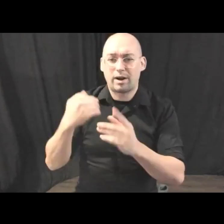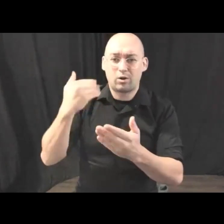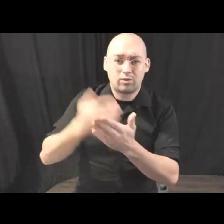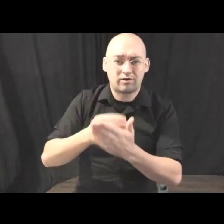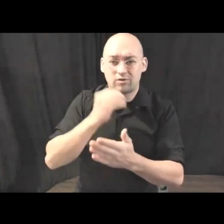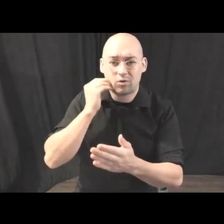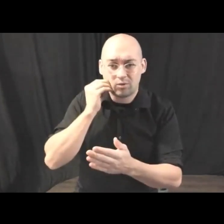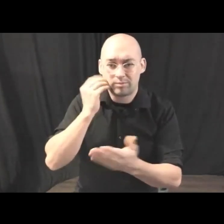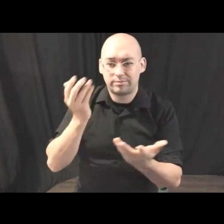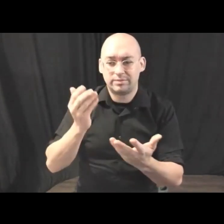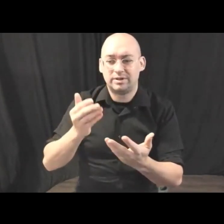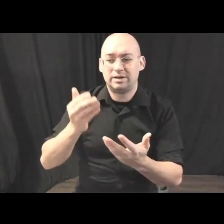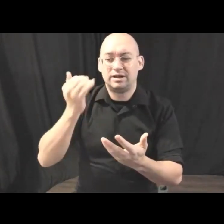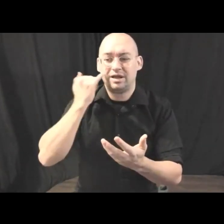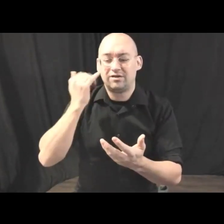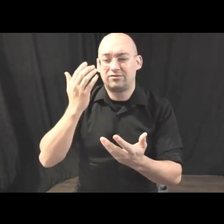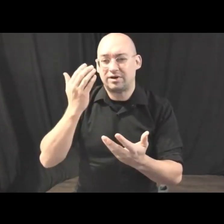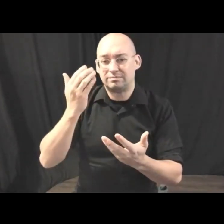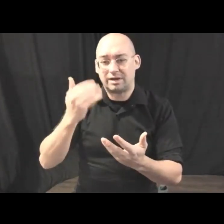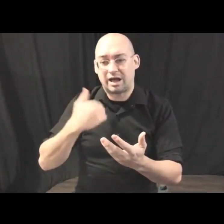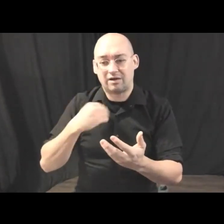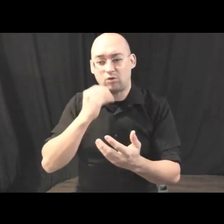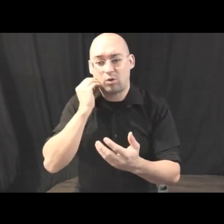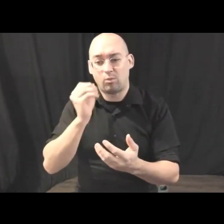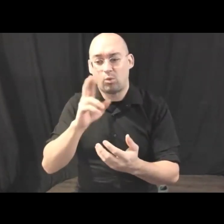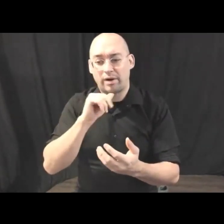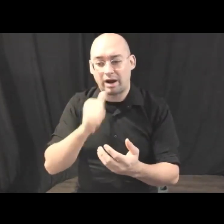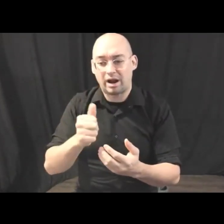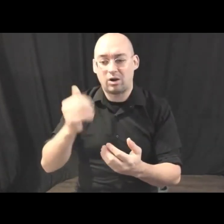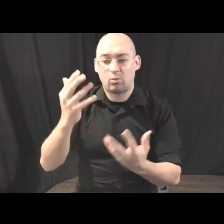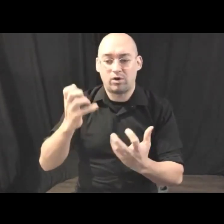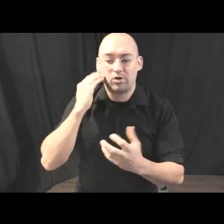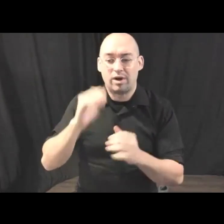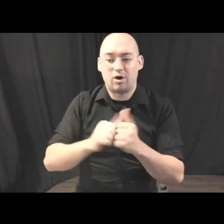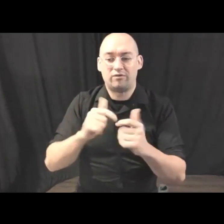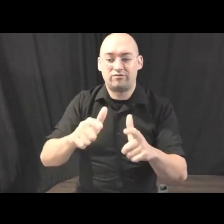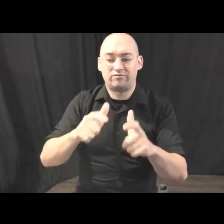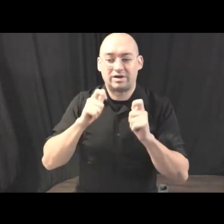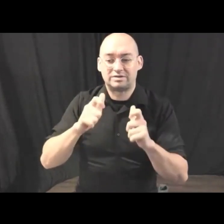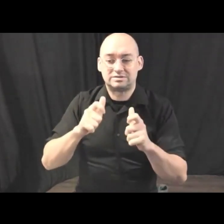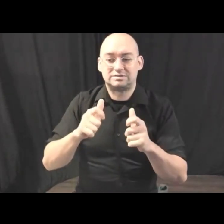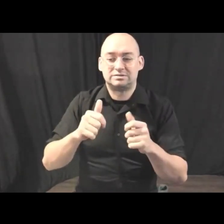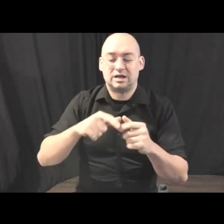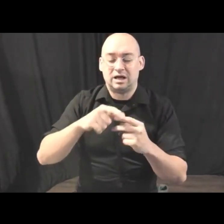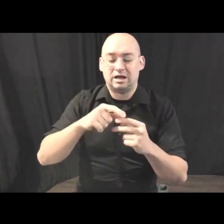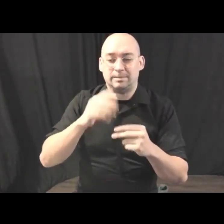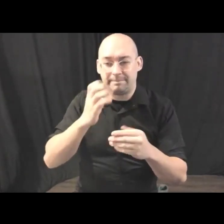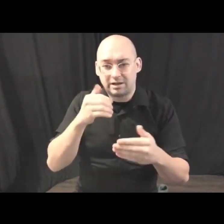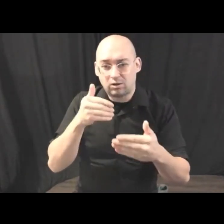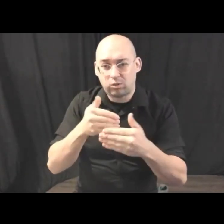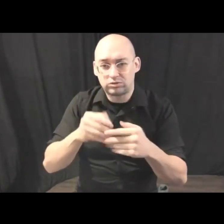home to. If I don't, I want to know how quickly and what my options are to be as close to the community that I can be,